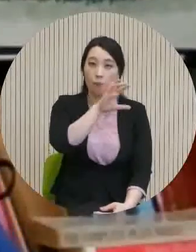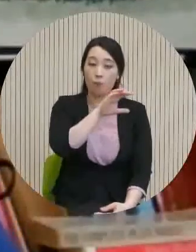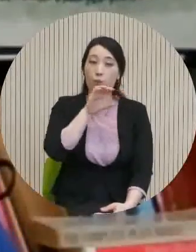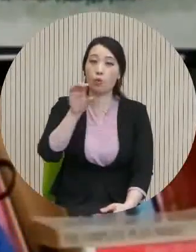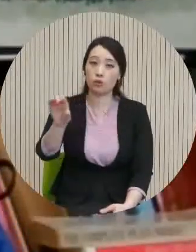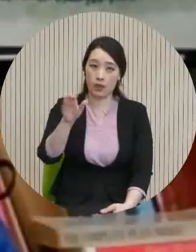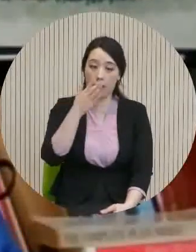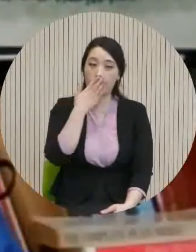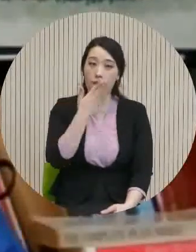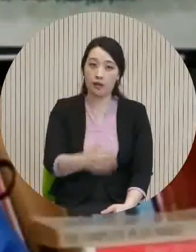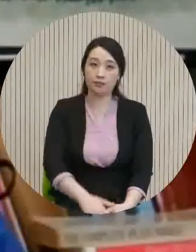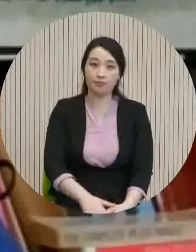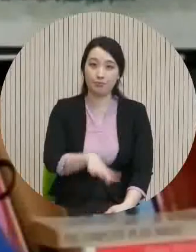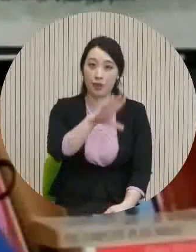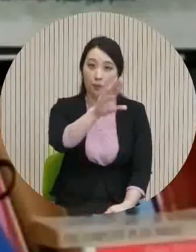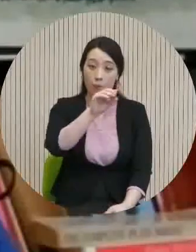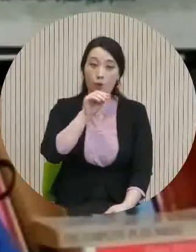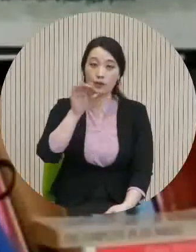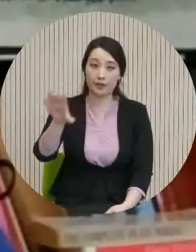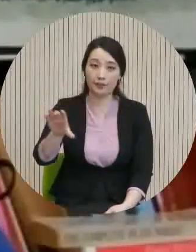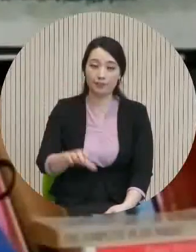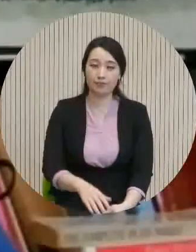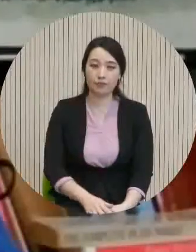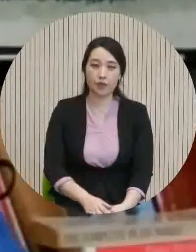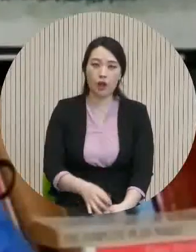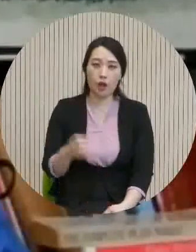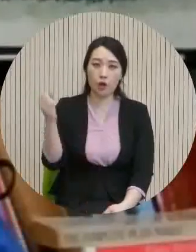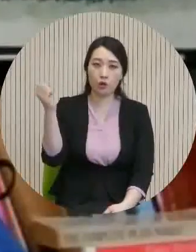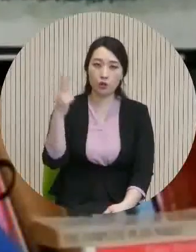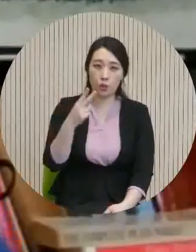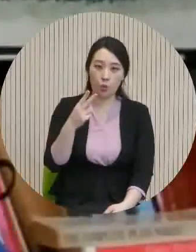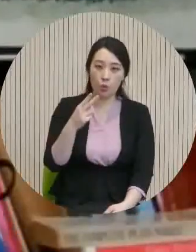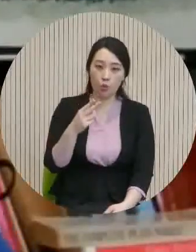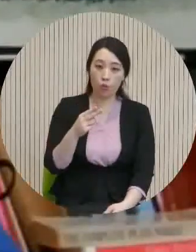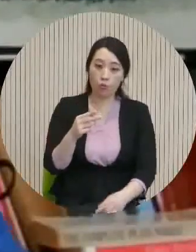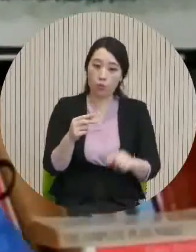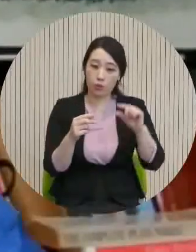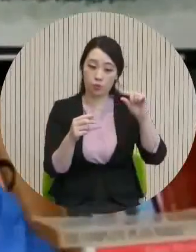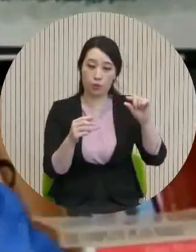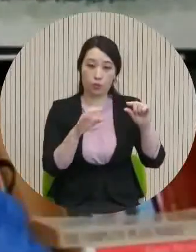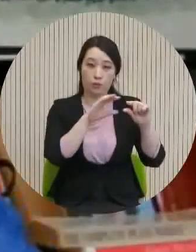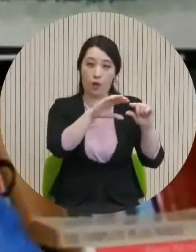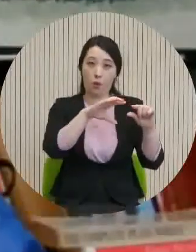concerned. At least a short-term copy, a temporary one, or an incidental